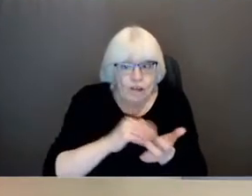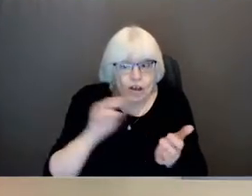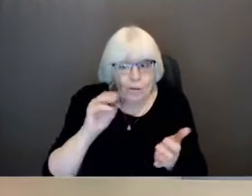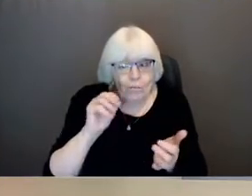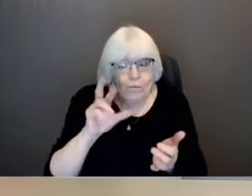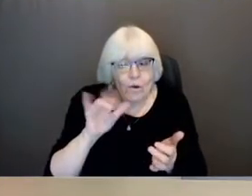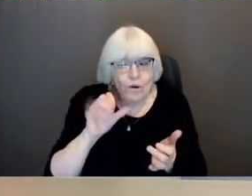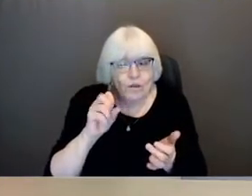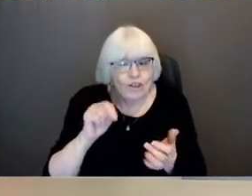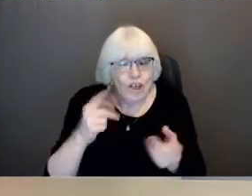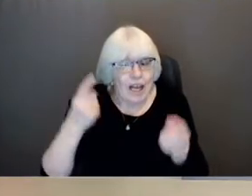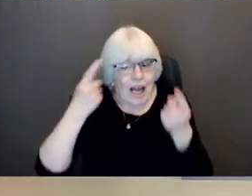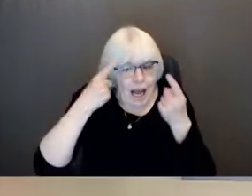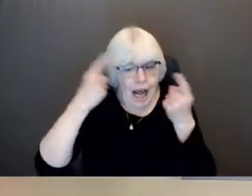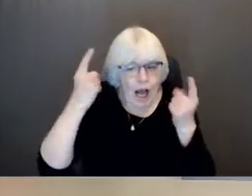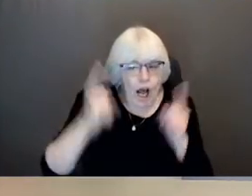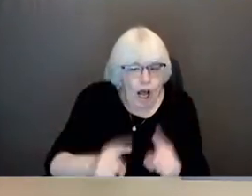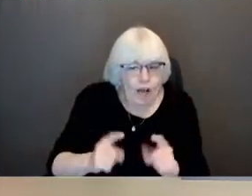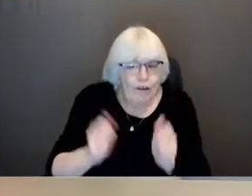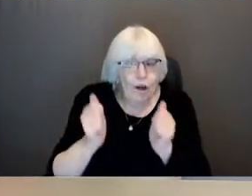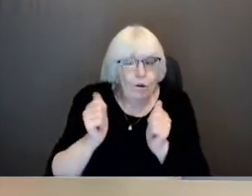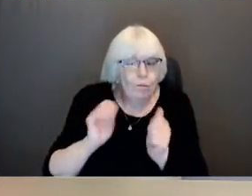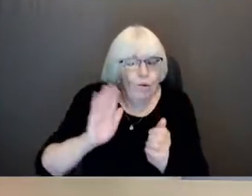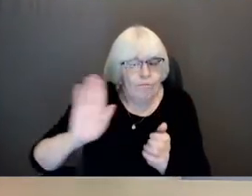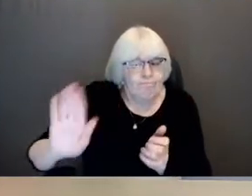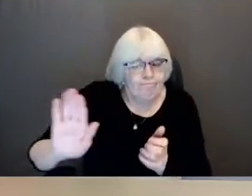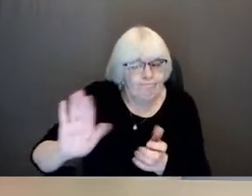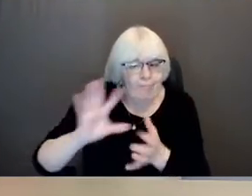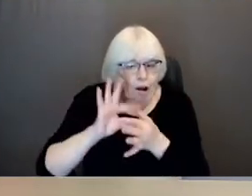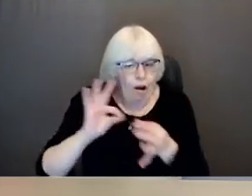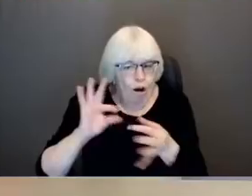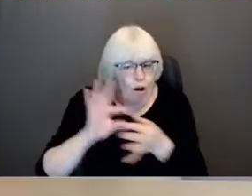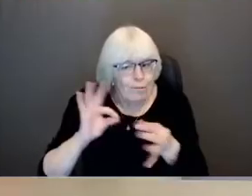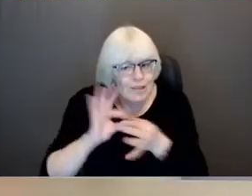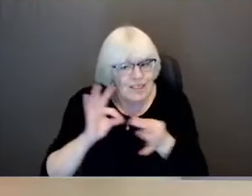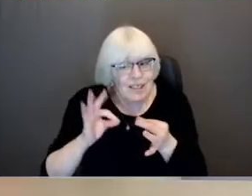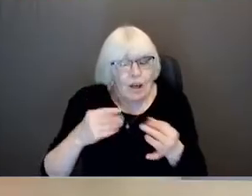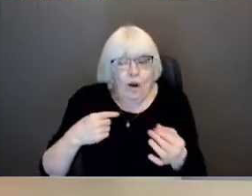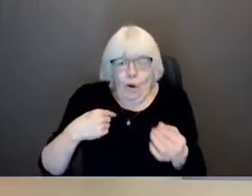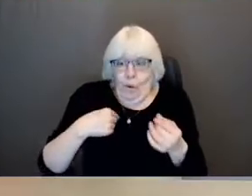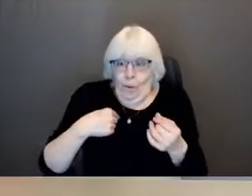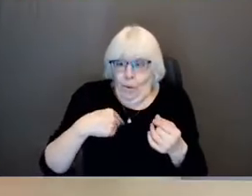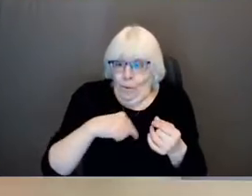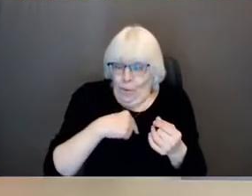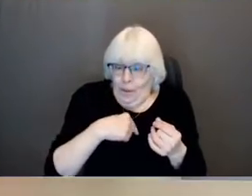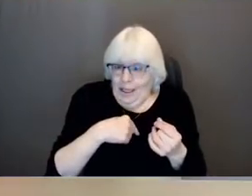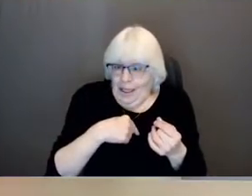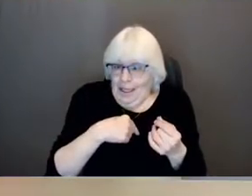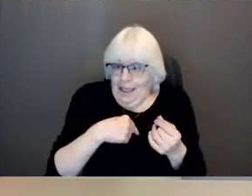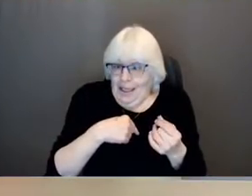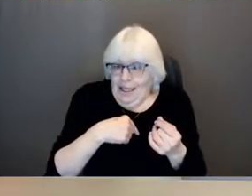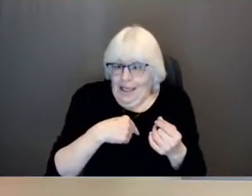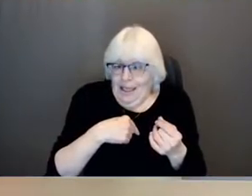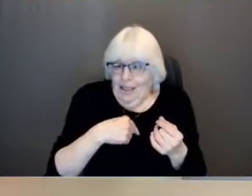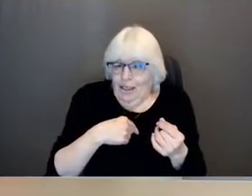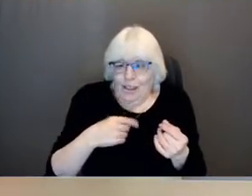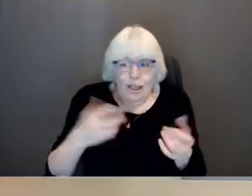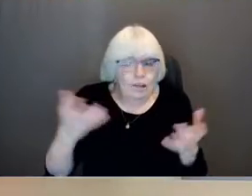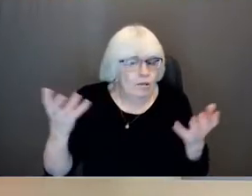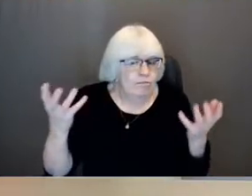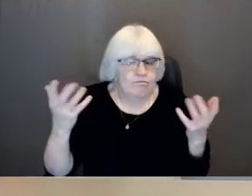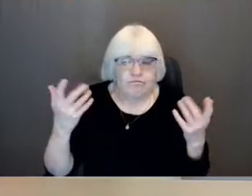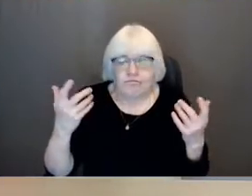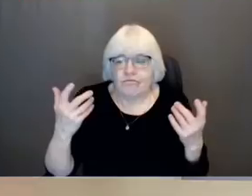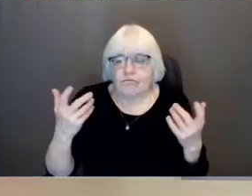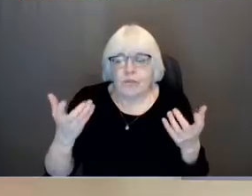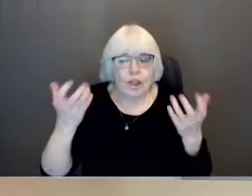I know we all share that, we really, no one wants to get sick themselves, and we certainly don't want